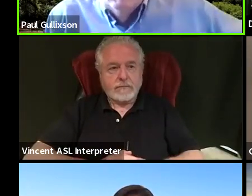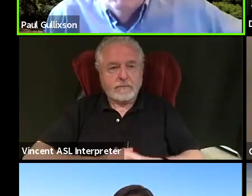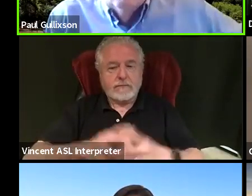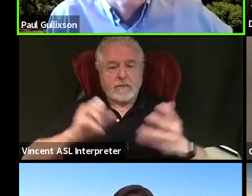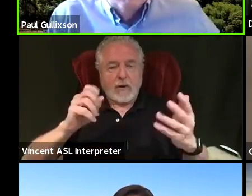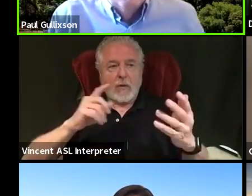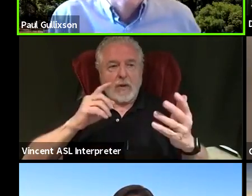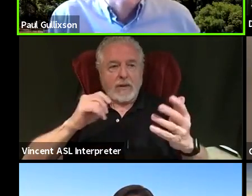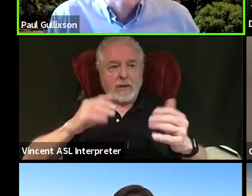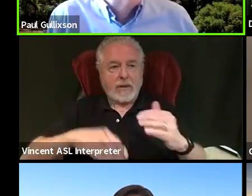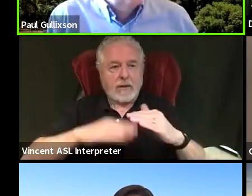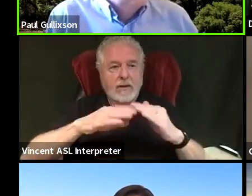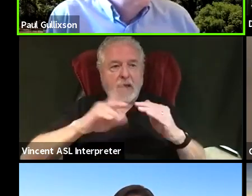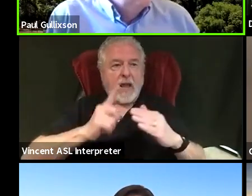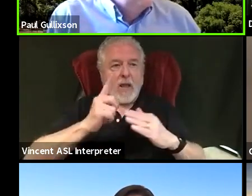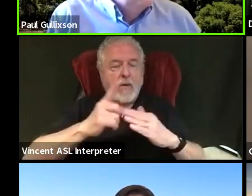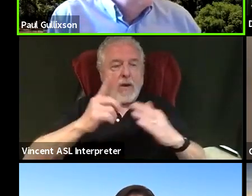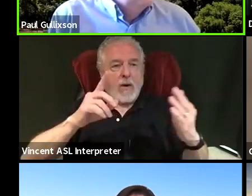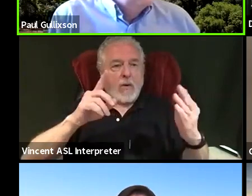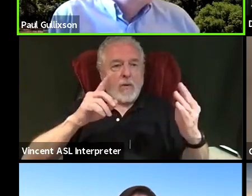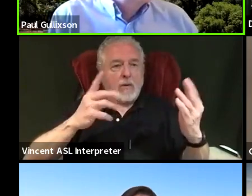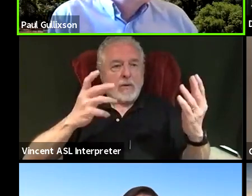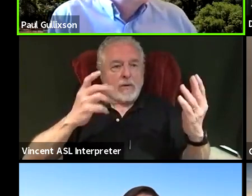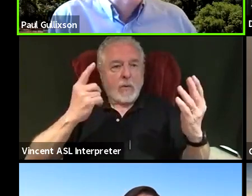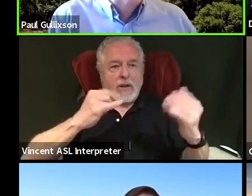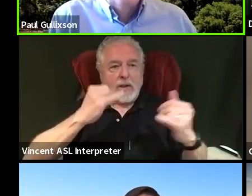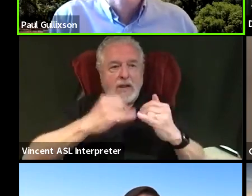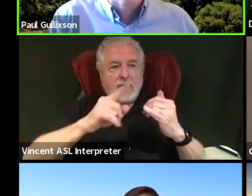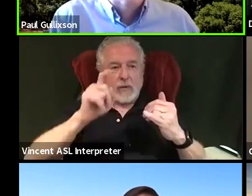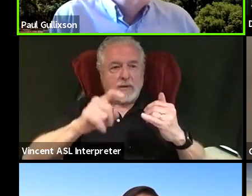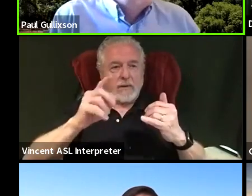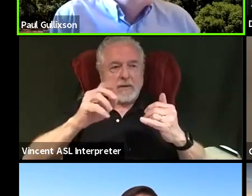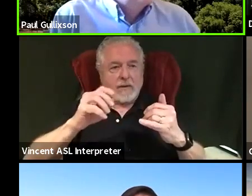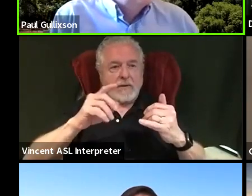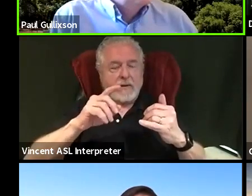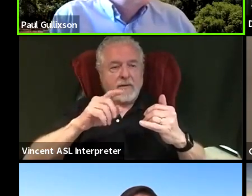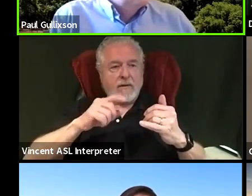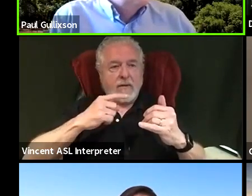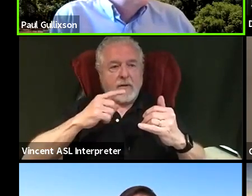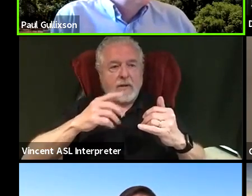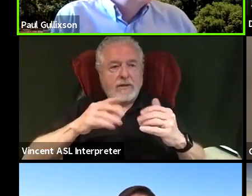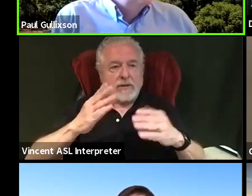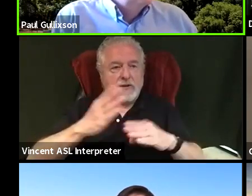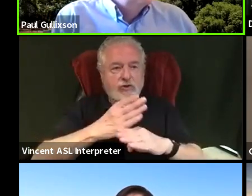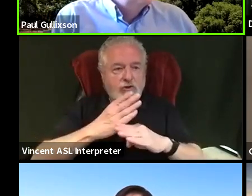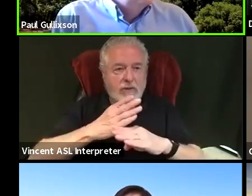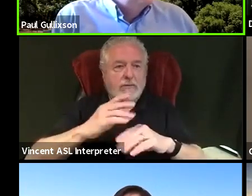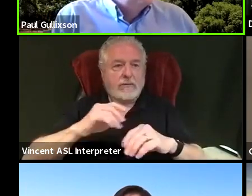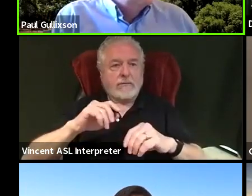So we're getting near the top of the hour. I have one last question and then a couple of comments I wanna share.